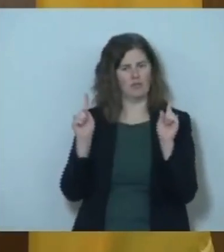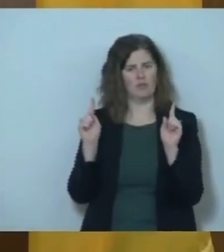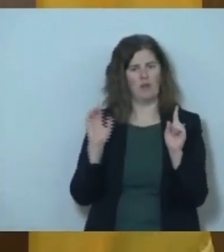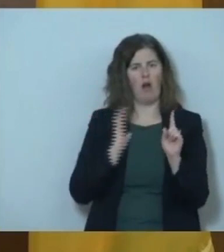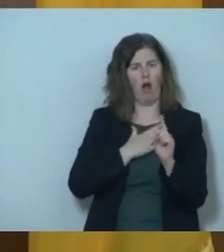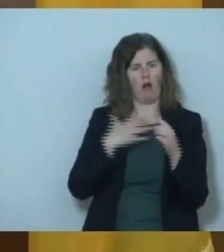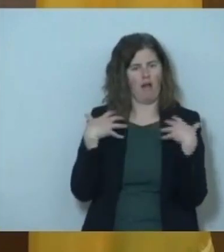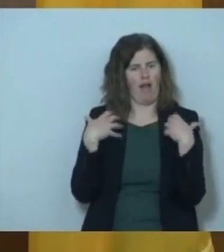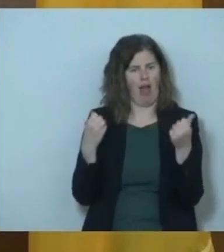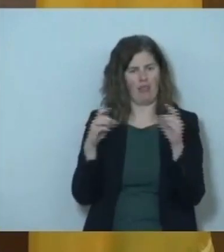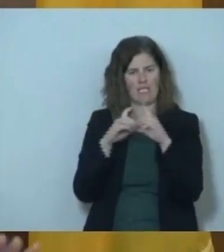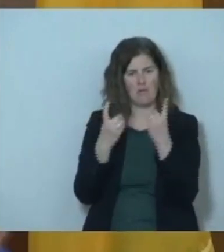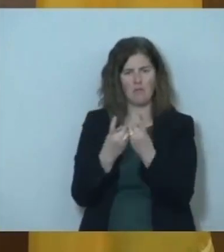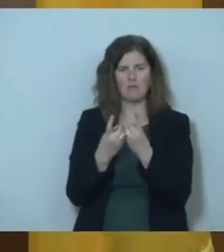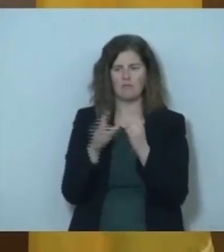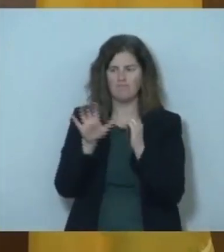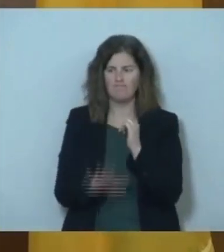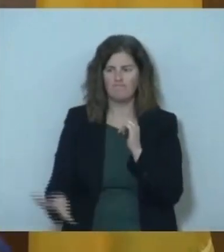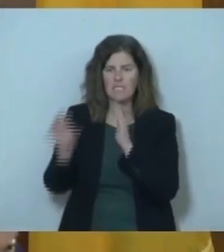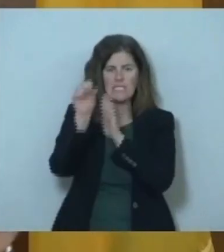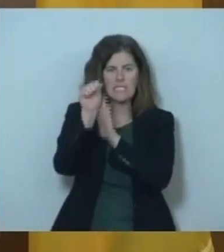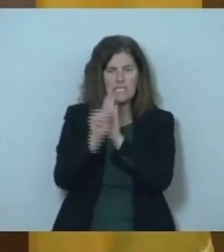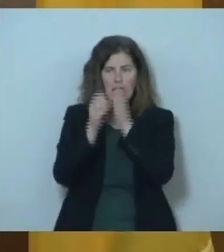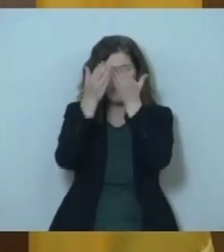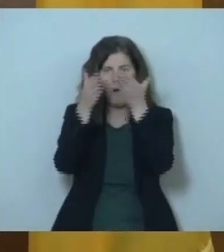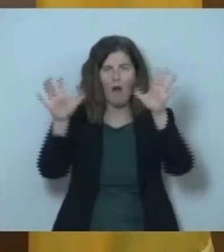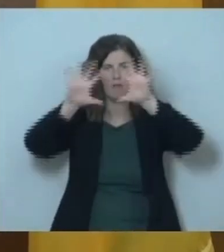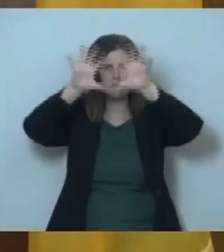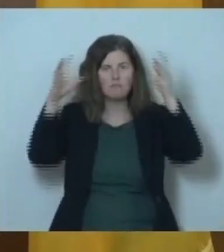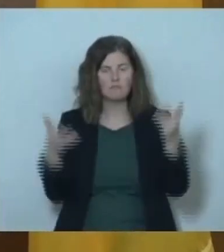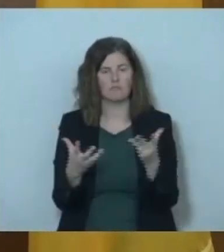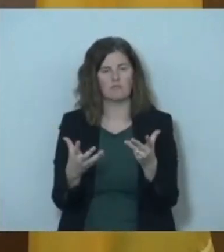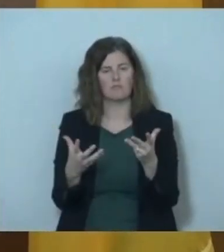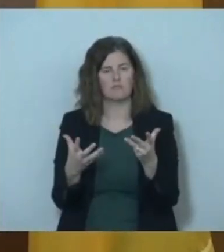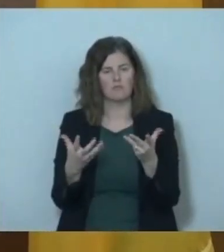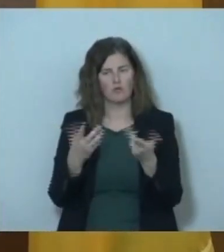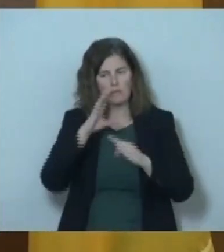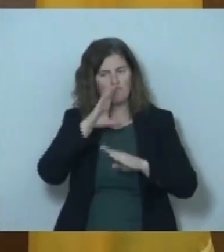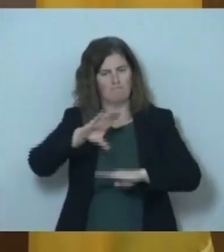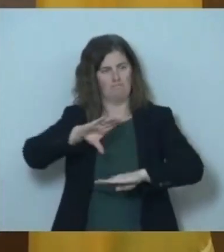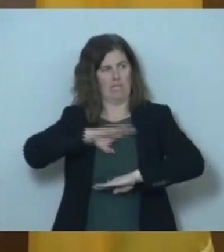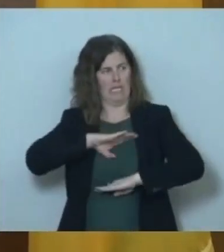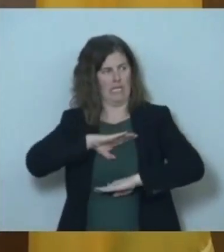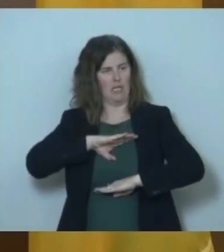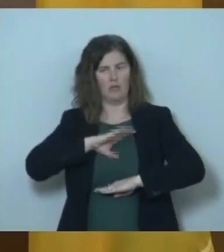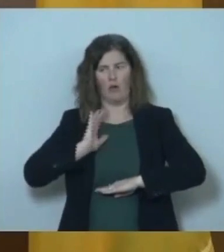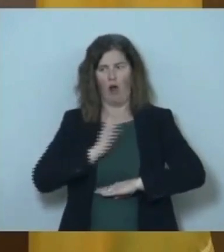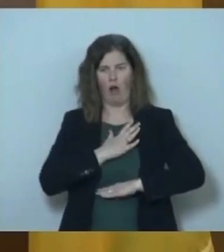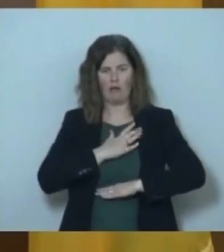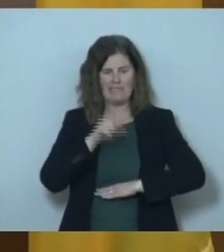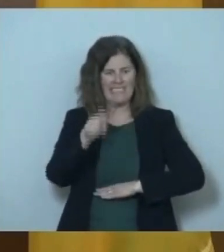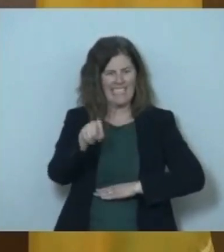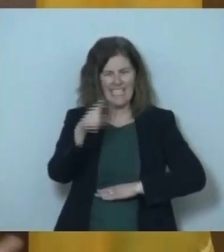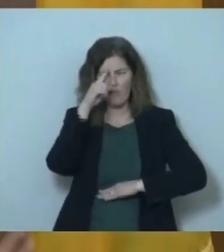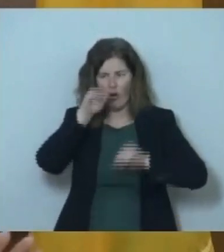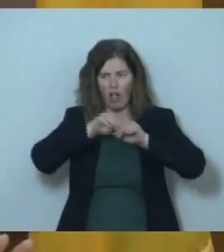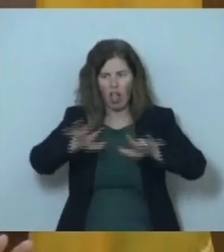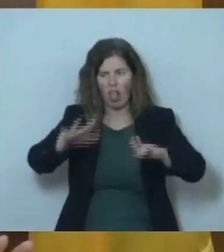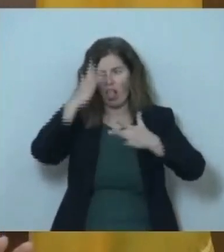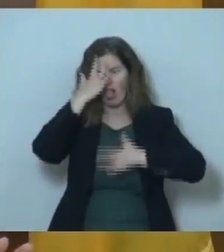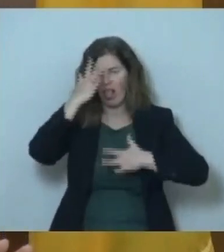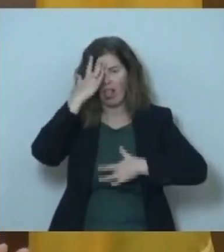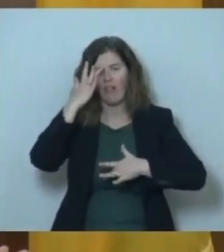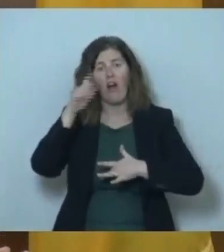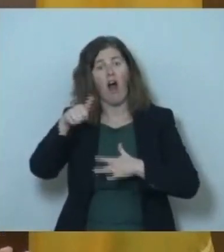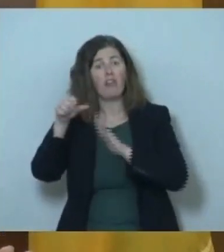health department, right, is a statewide enterprise to meet our pandemic response, unlike other states where it's